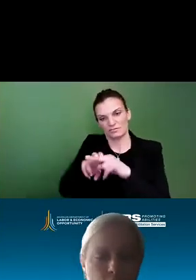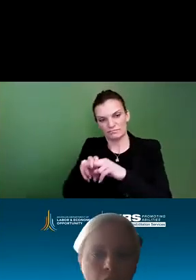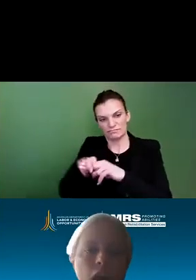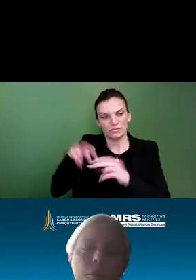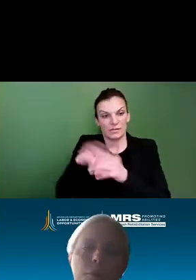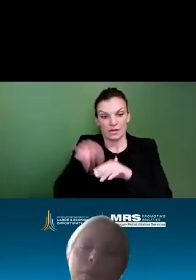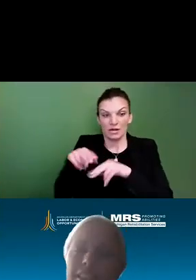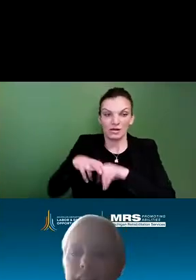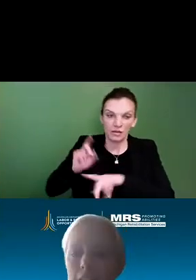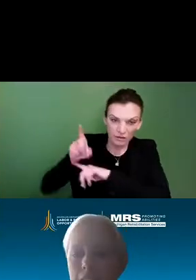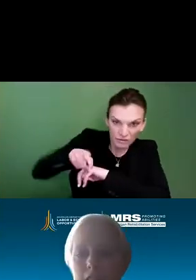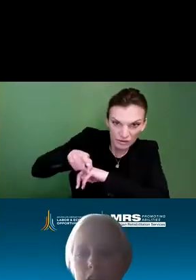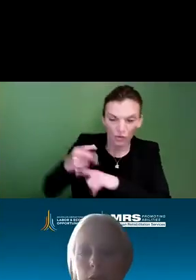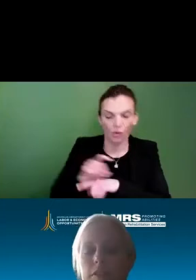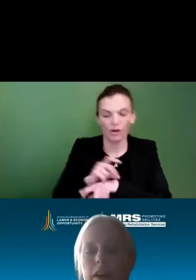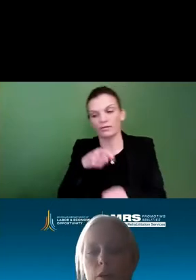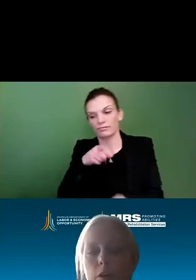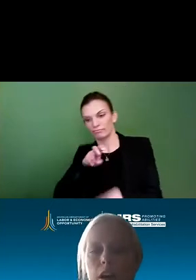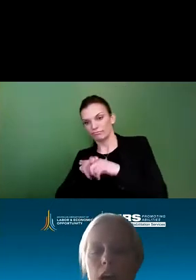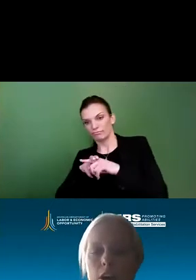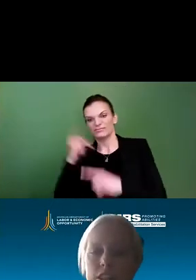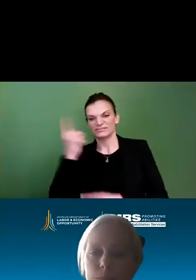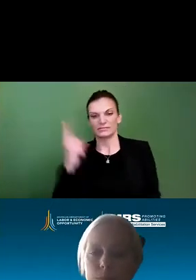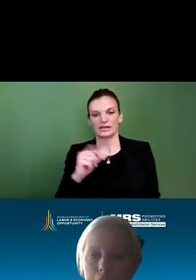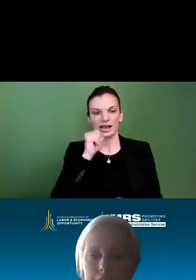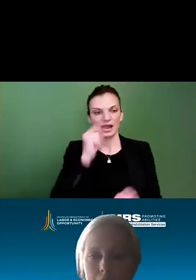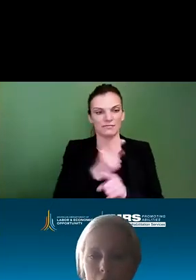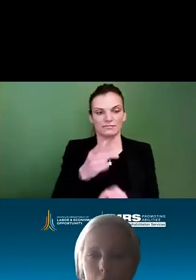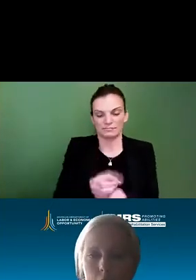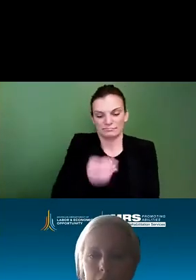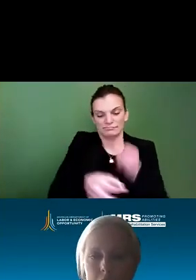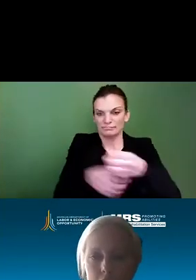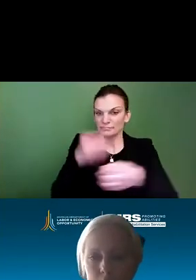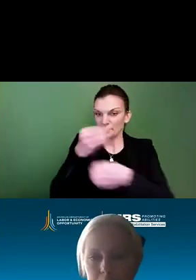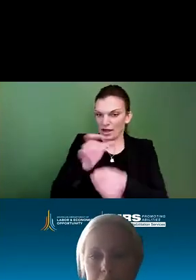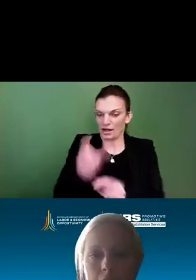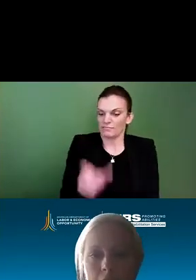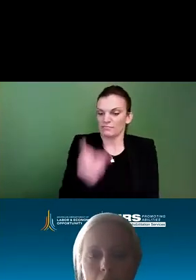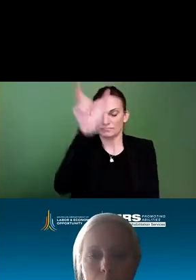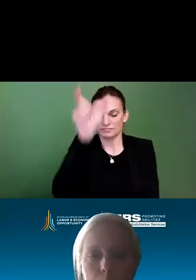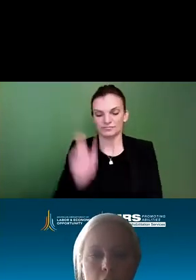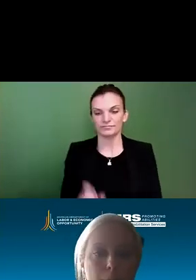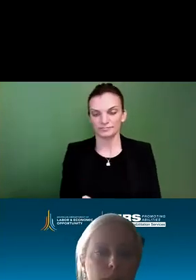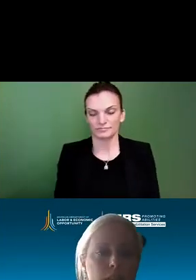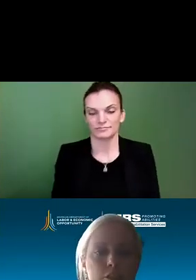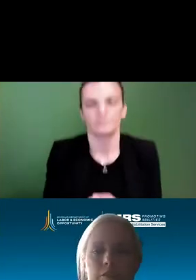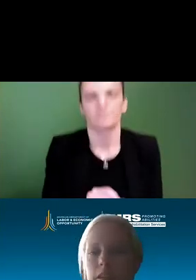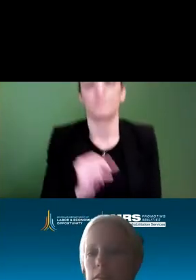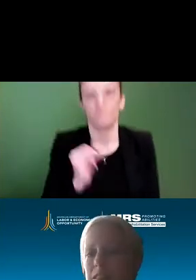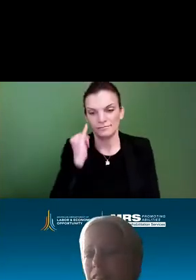or we're misaligned in terms of our spine and how it should be. Perhaps